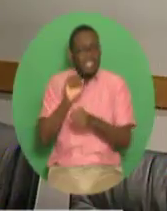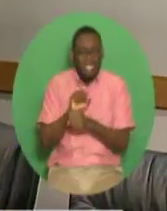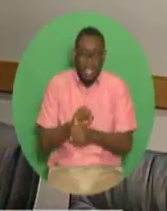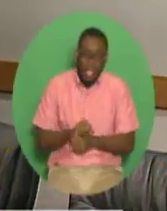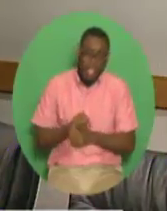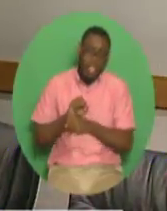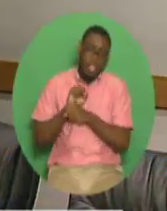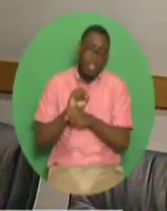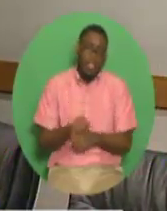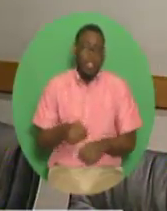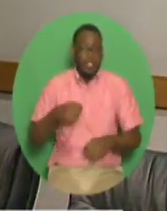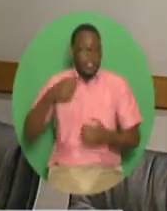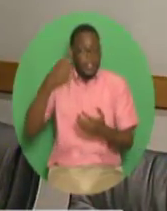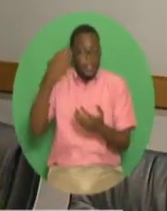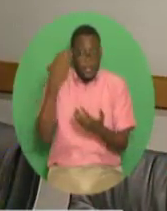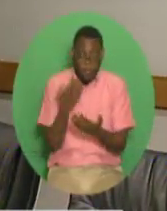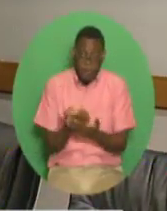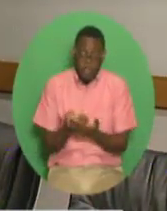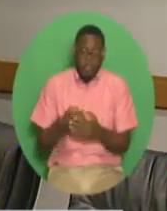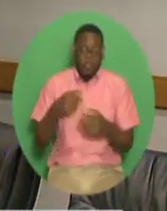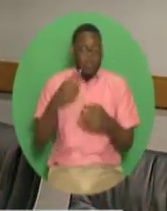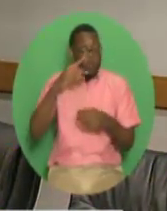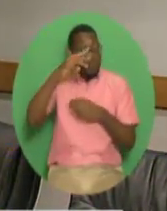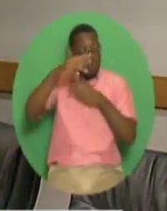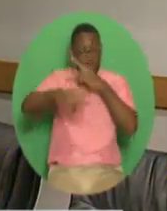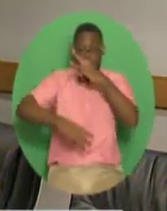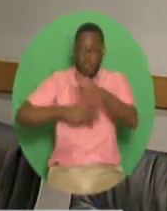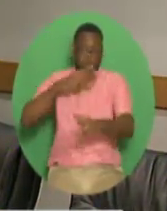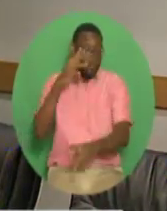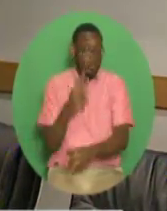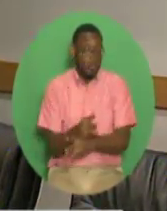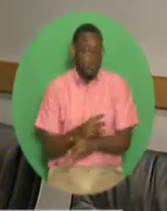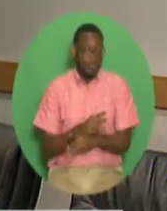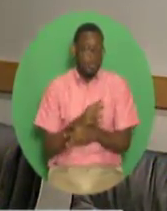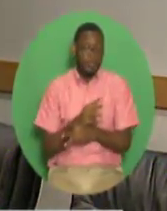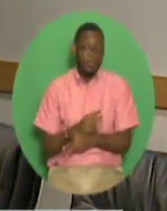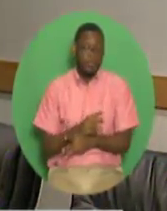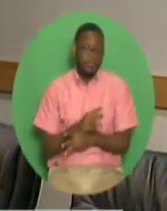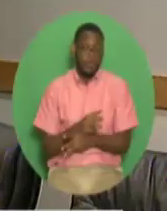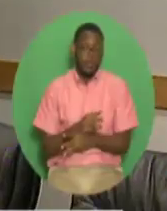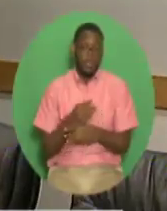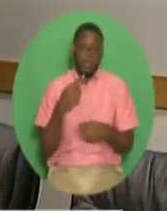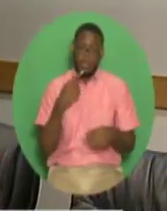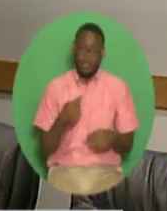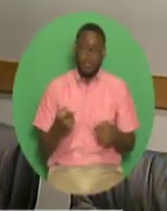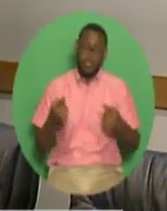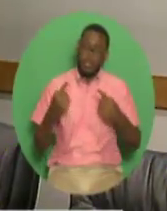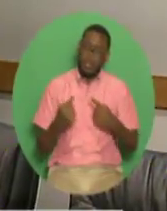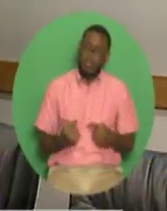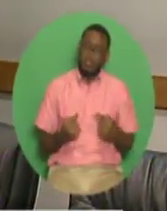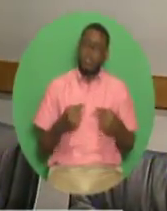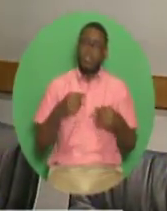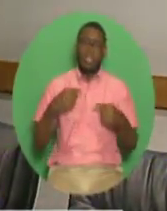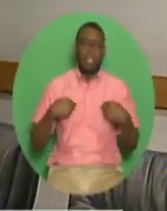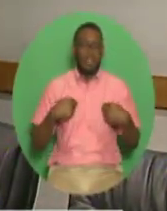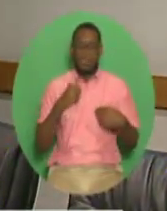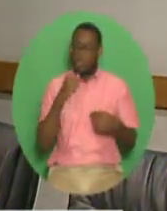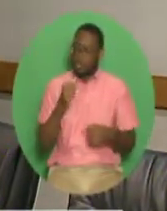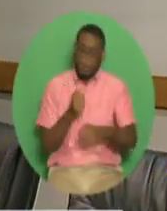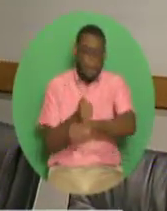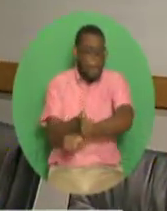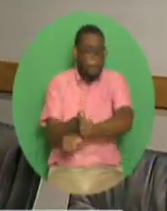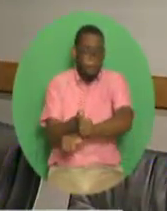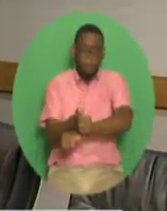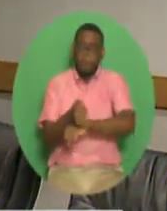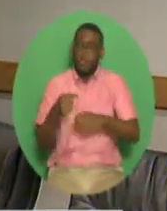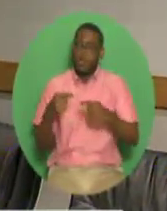found coming in 2015. And it is a reality. I'm not here to blame the opposition. It's just a fact of the oil